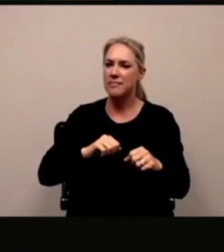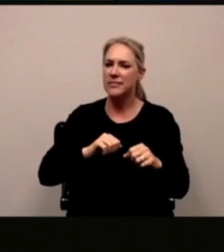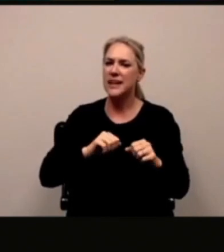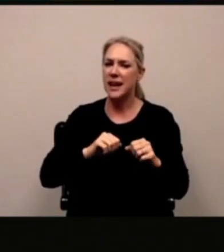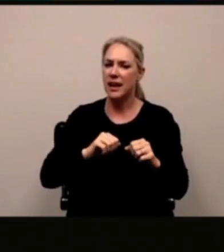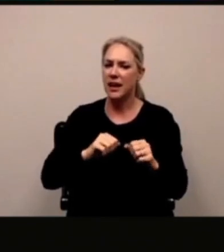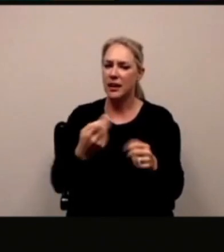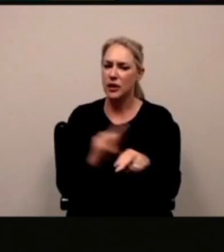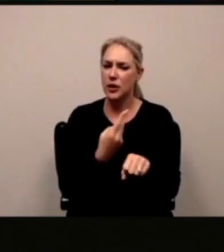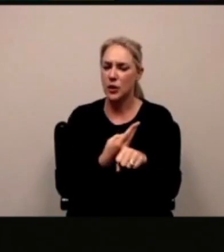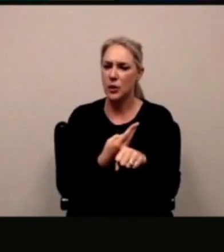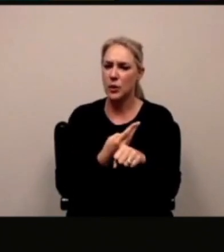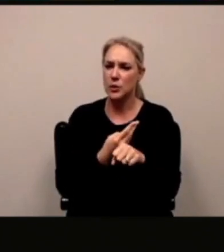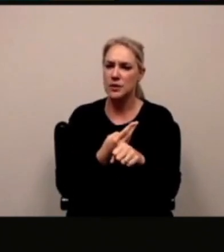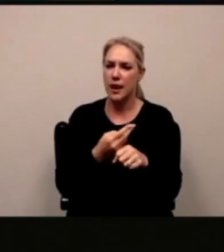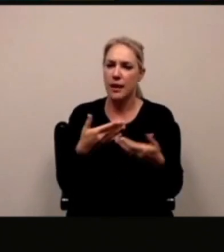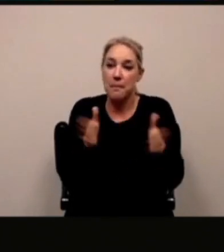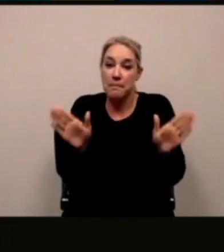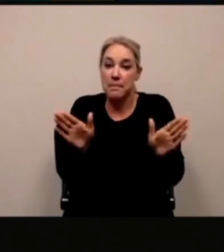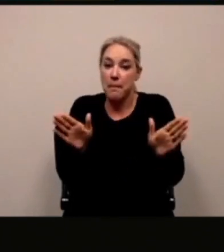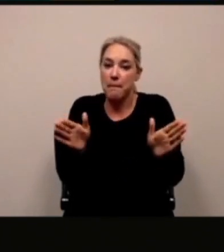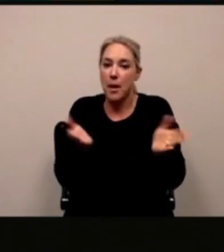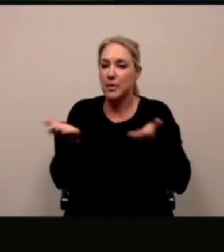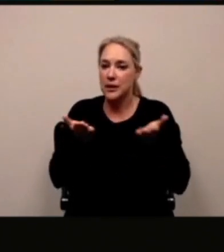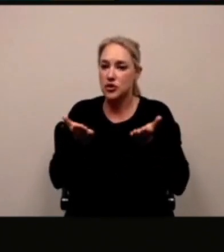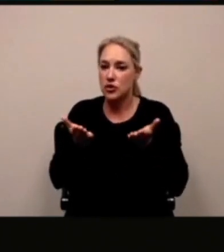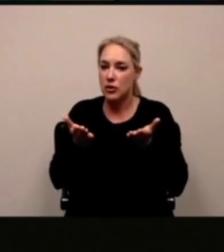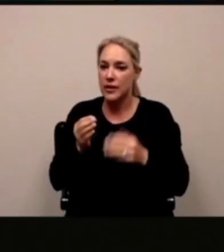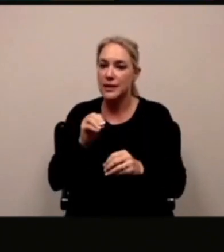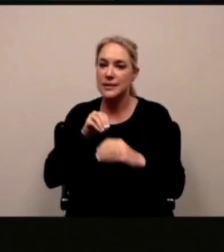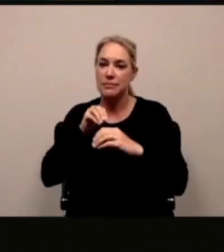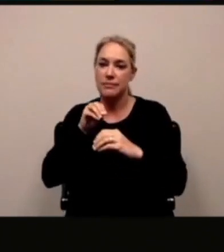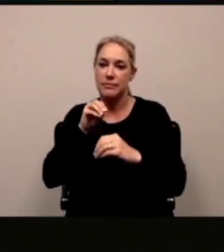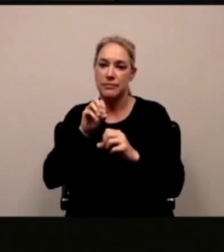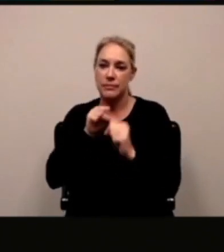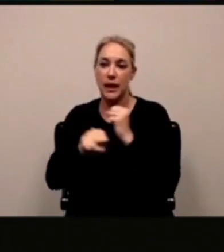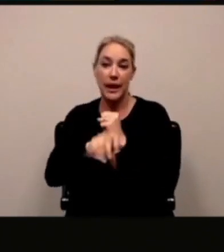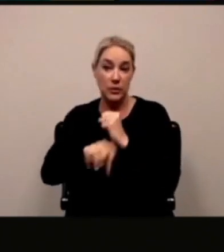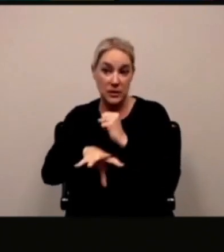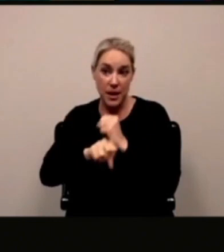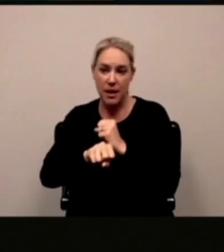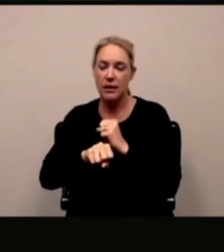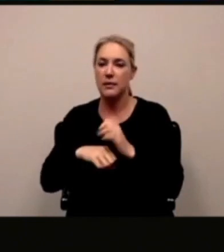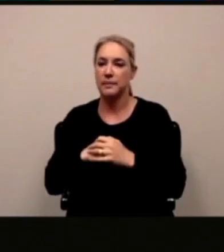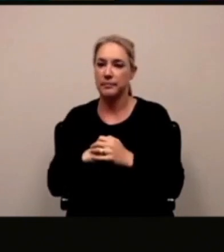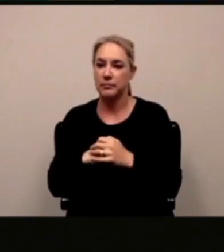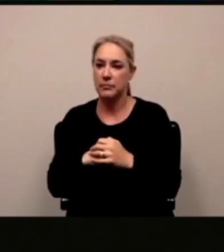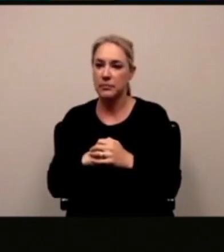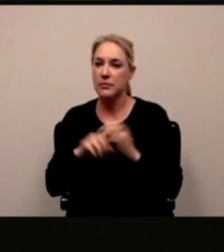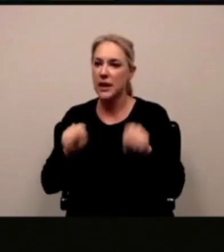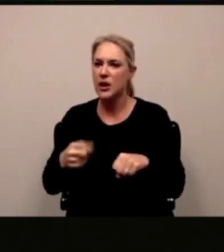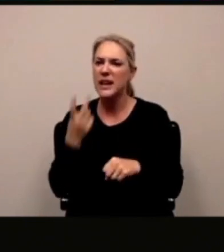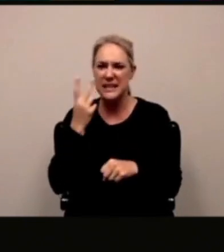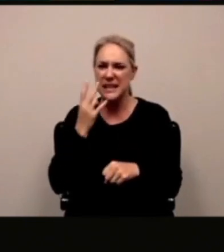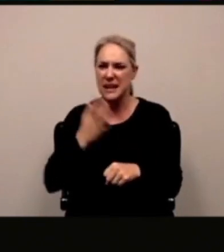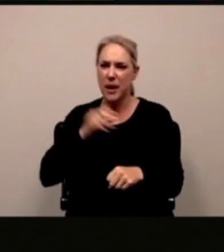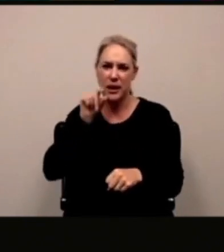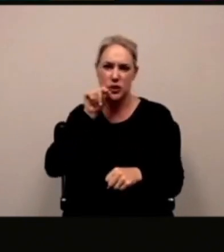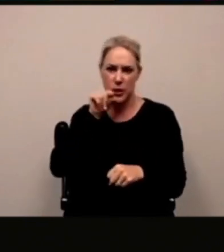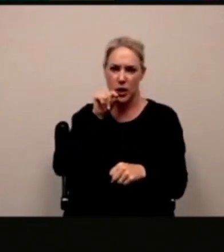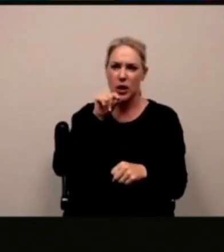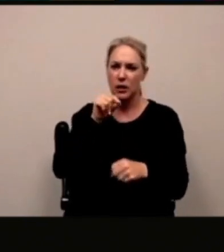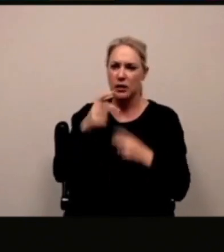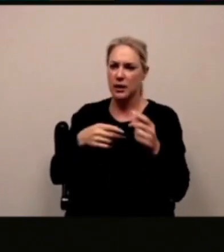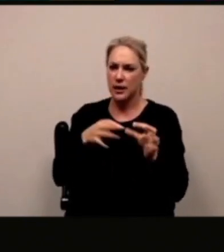that, you know, posted on my Twitter. But if you want to DM me, I can also explain it more in depth. But just giving students more of an open-ended way